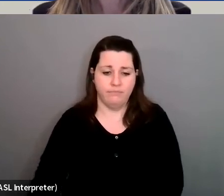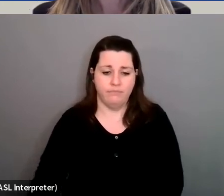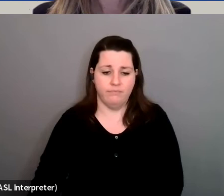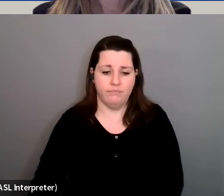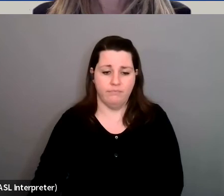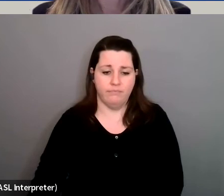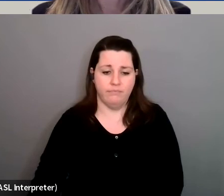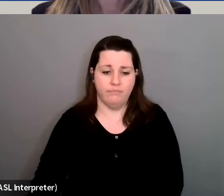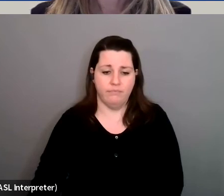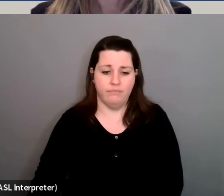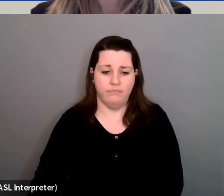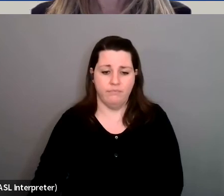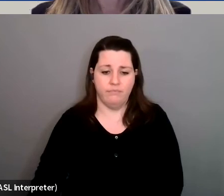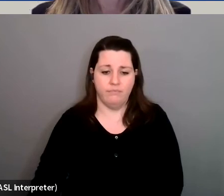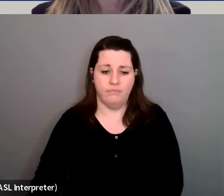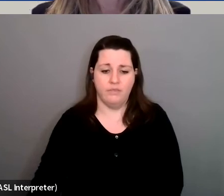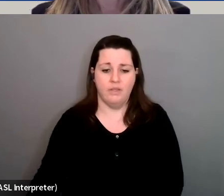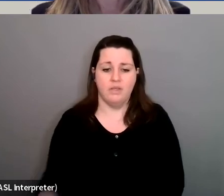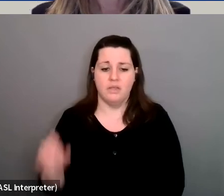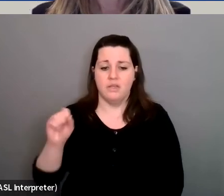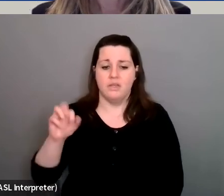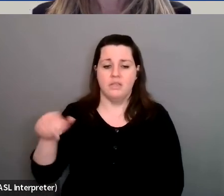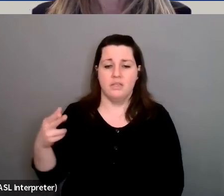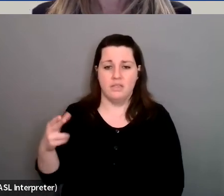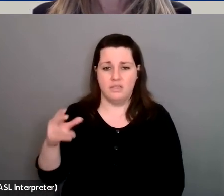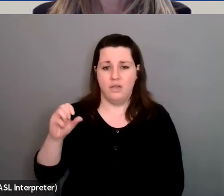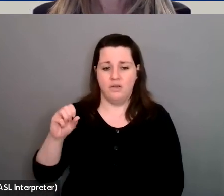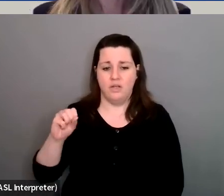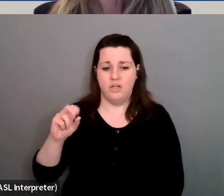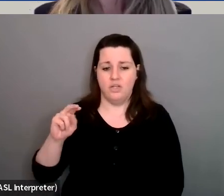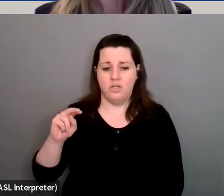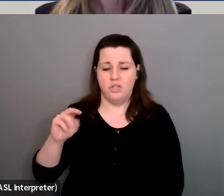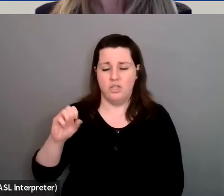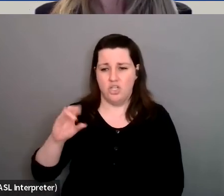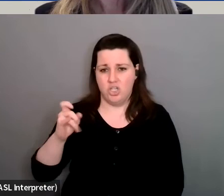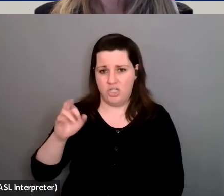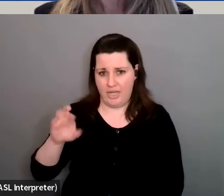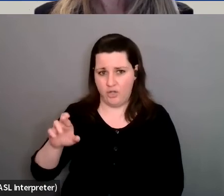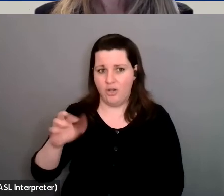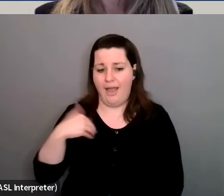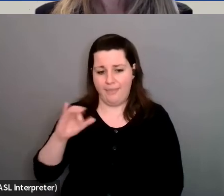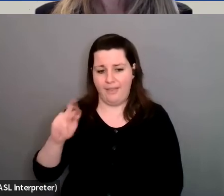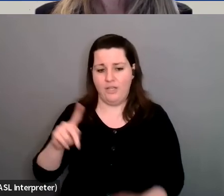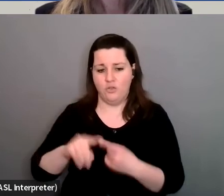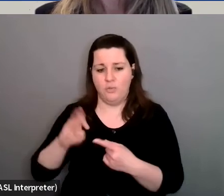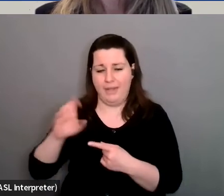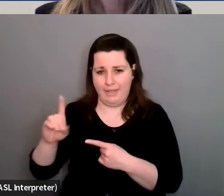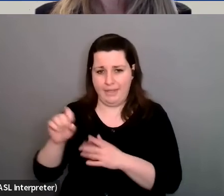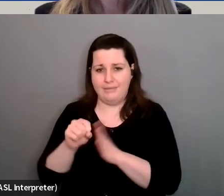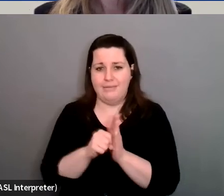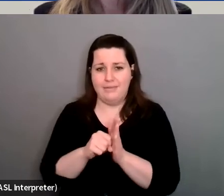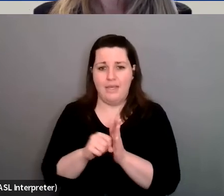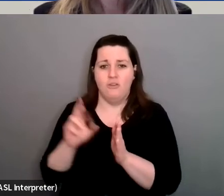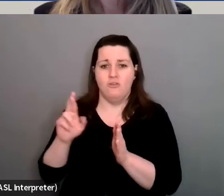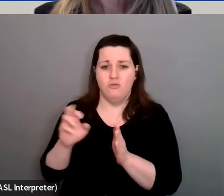And Sarah Schneider with DHS did put in the link to the Medicaid estate recovery